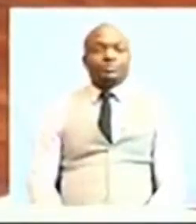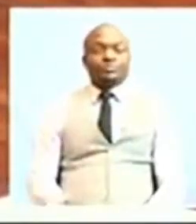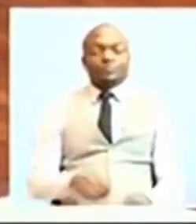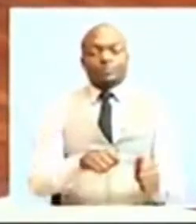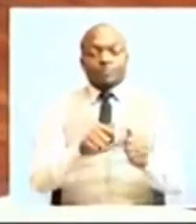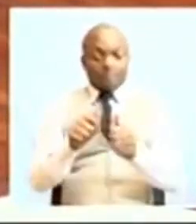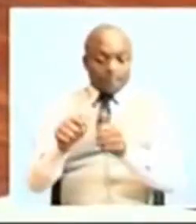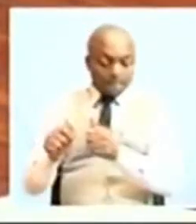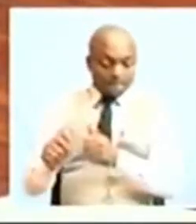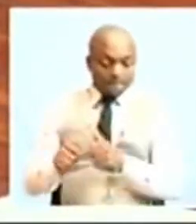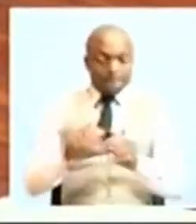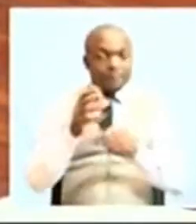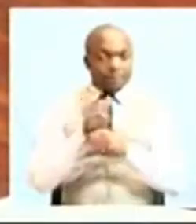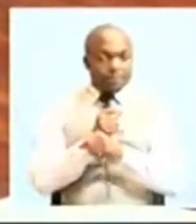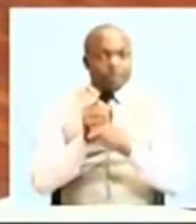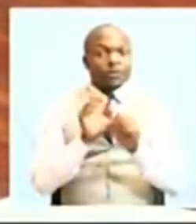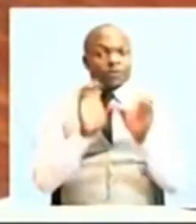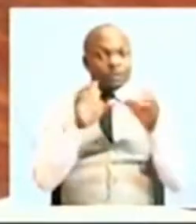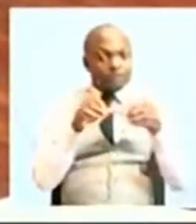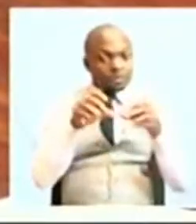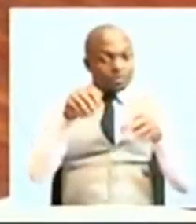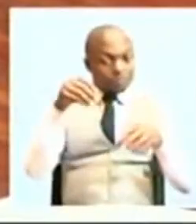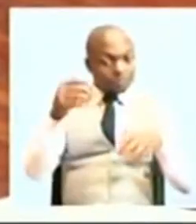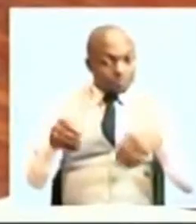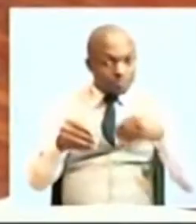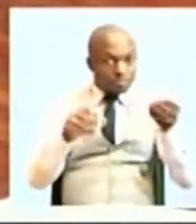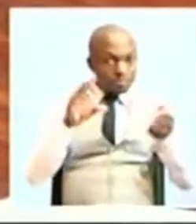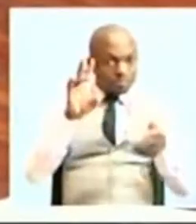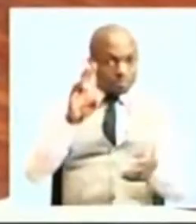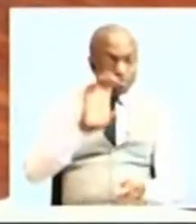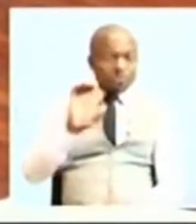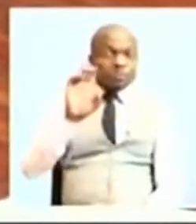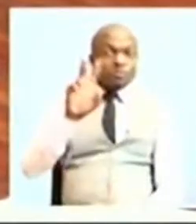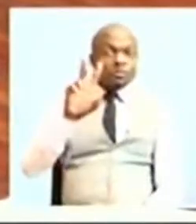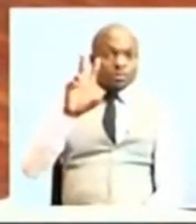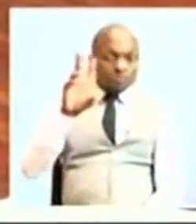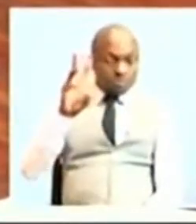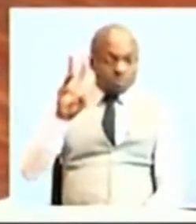Action taken. The council spent the